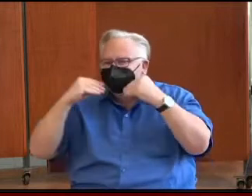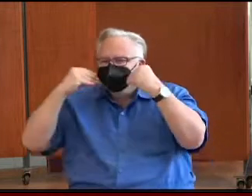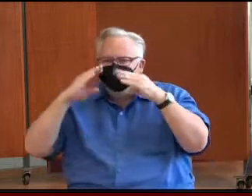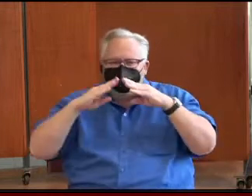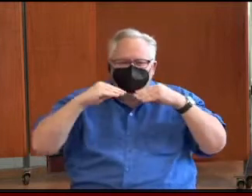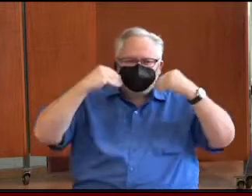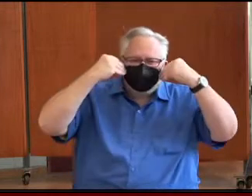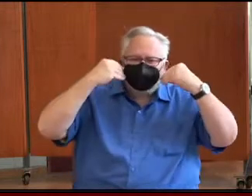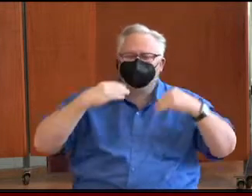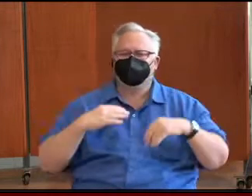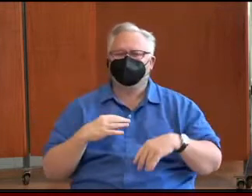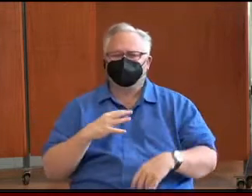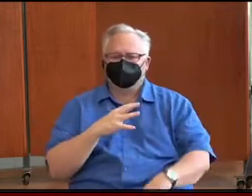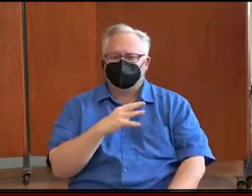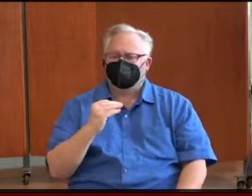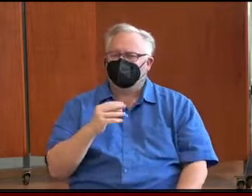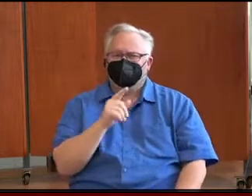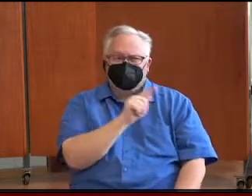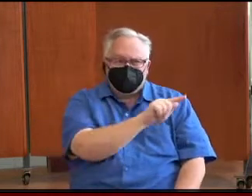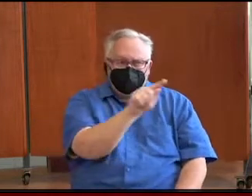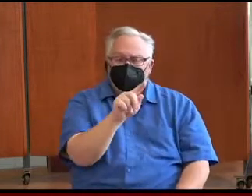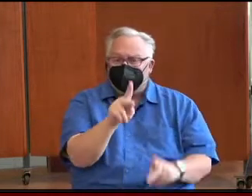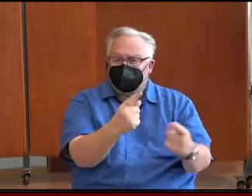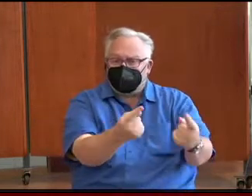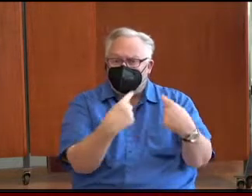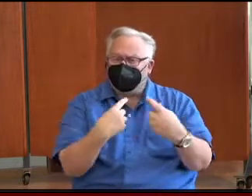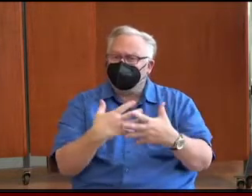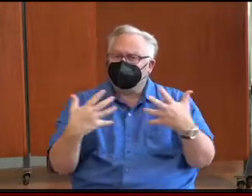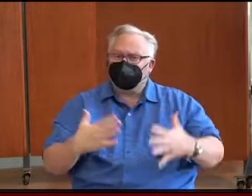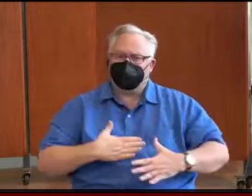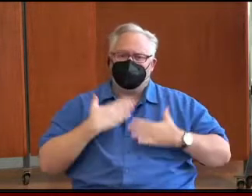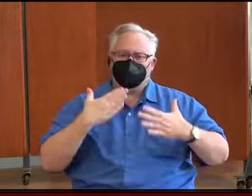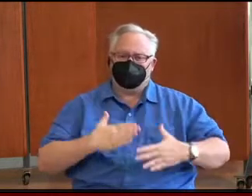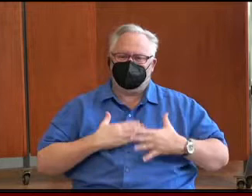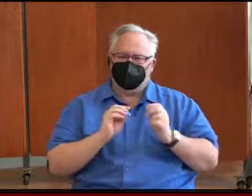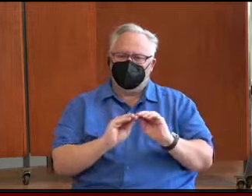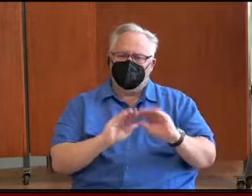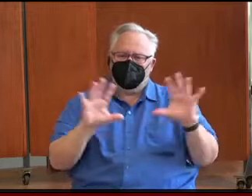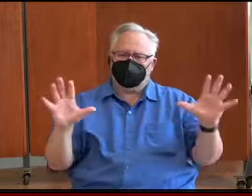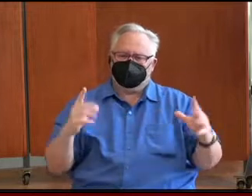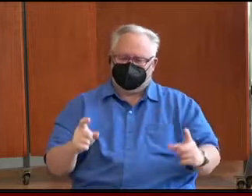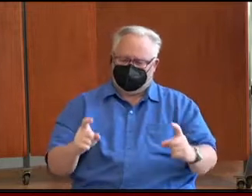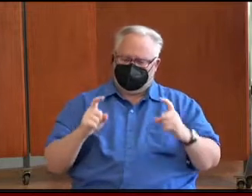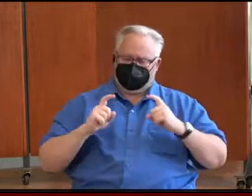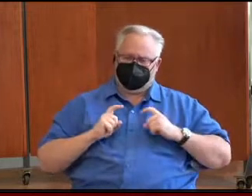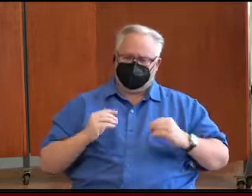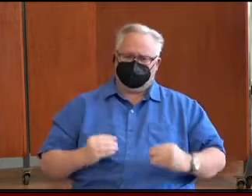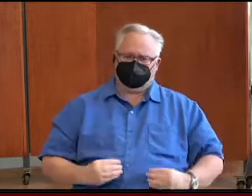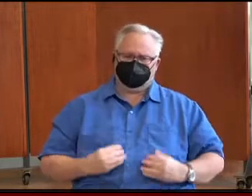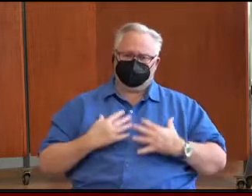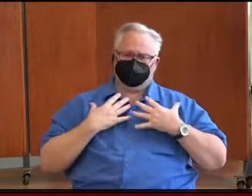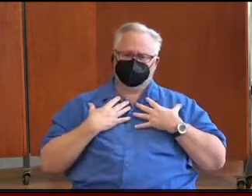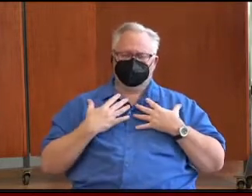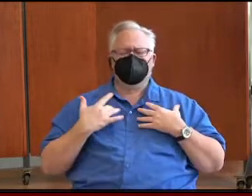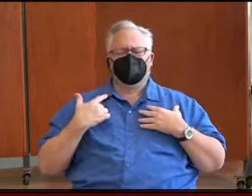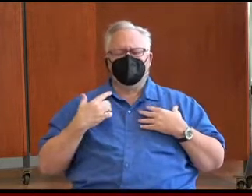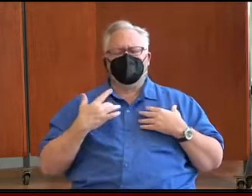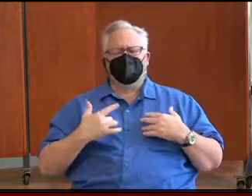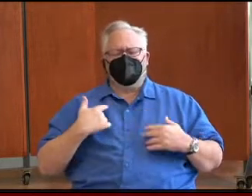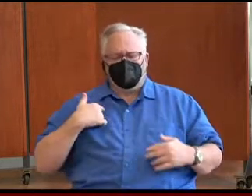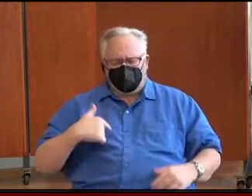very happy and always giving us a feeling of, we feel